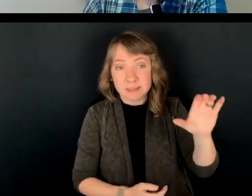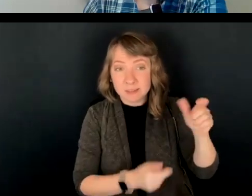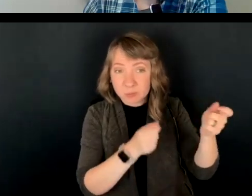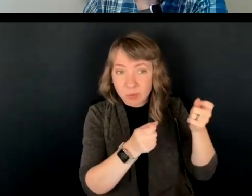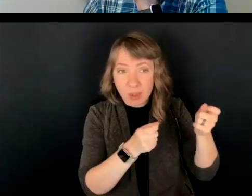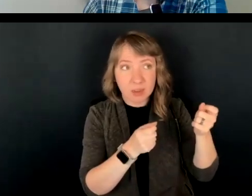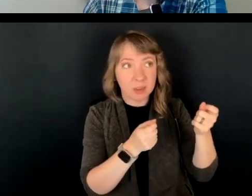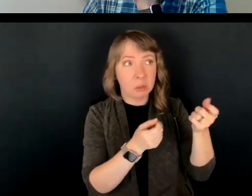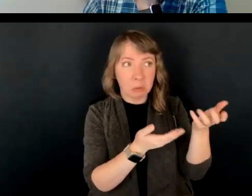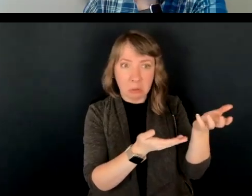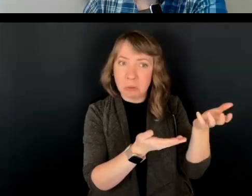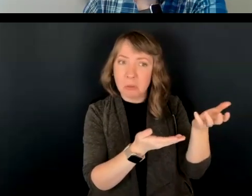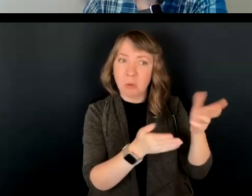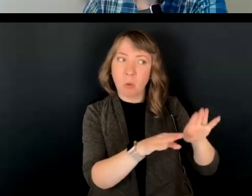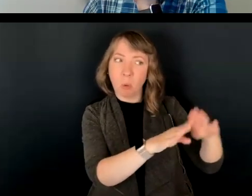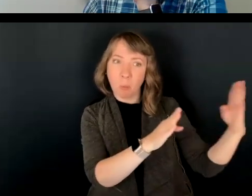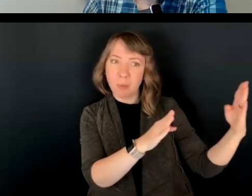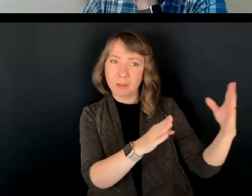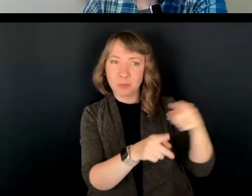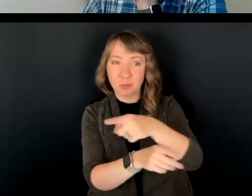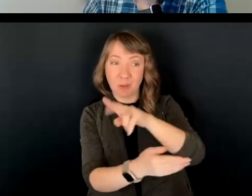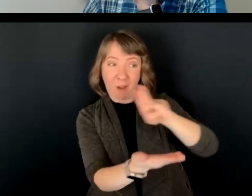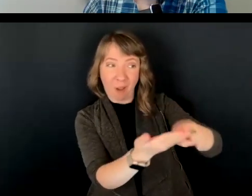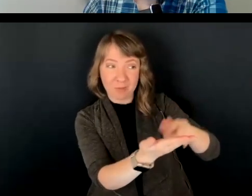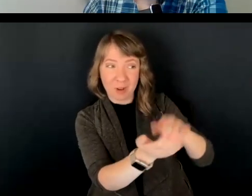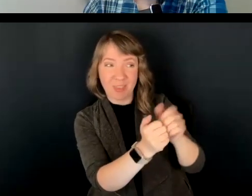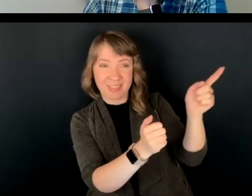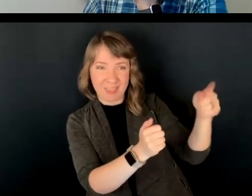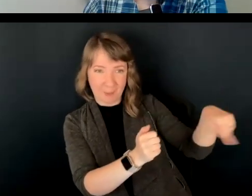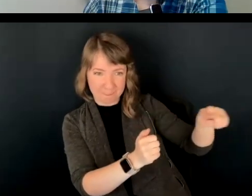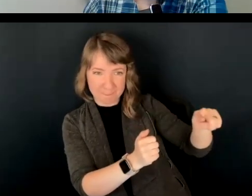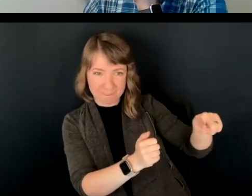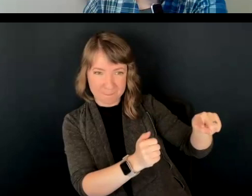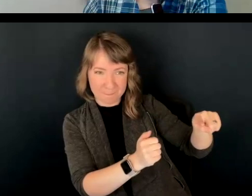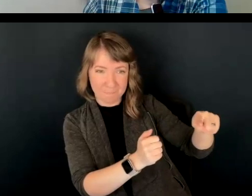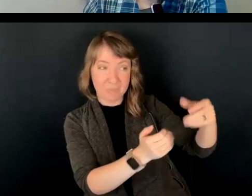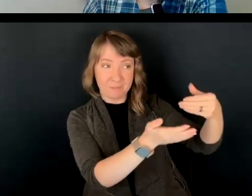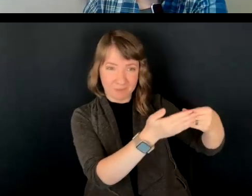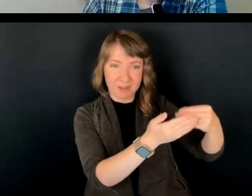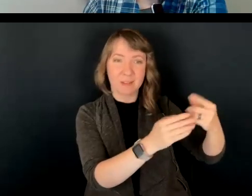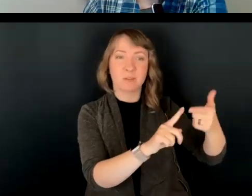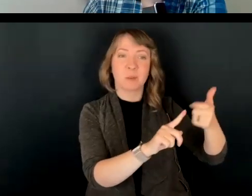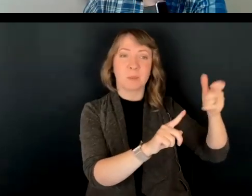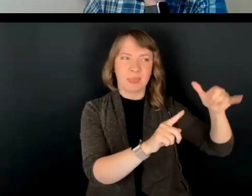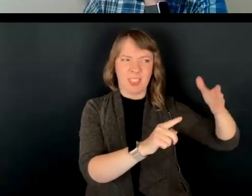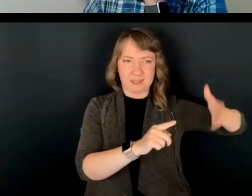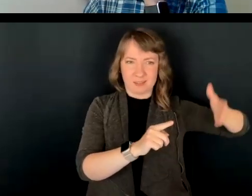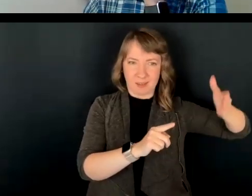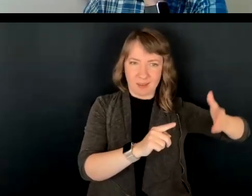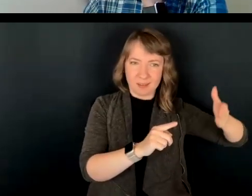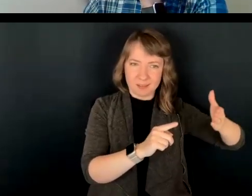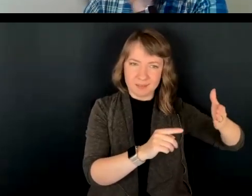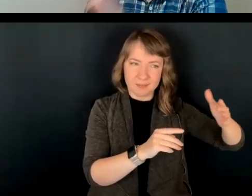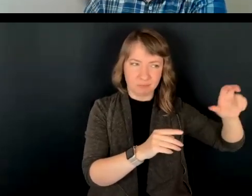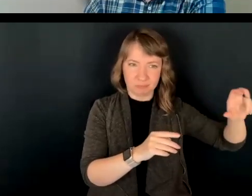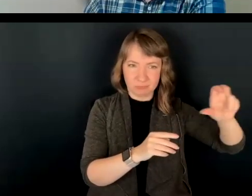can contract with them with the funding from that side of that agreement, because